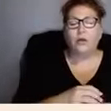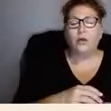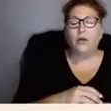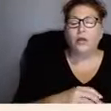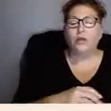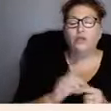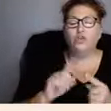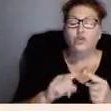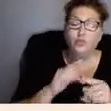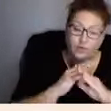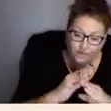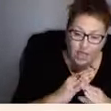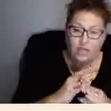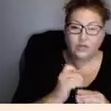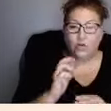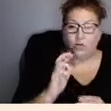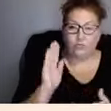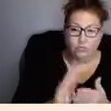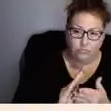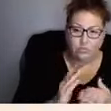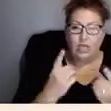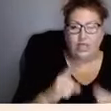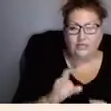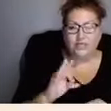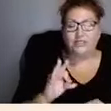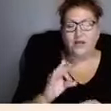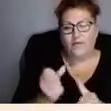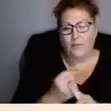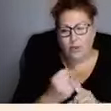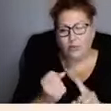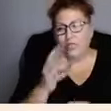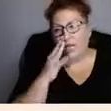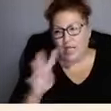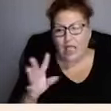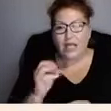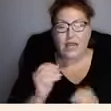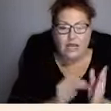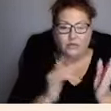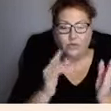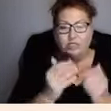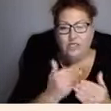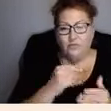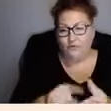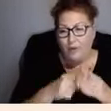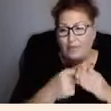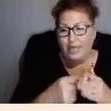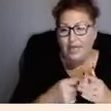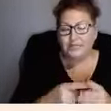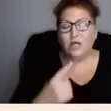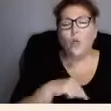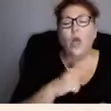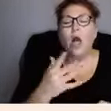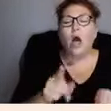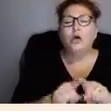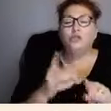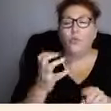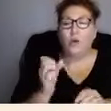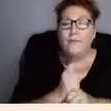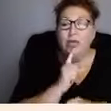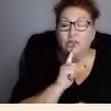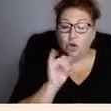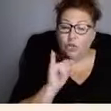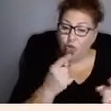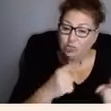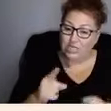deter incidents of abuse, neglect, and exploitation before it begins. We also want to make sure if these incidents or crimes